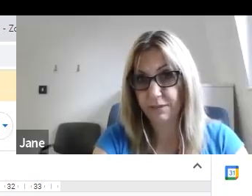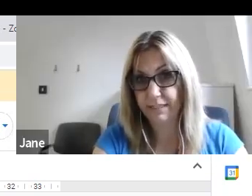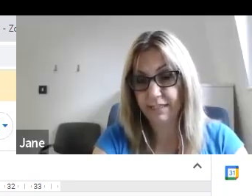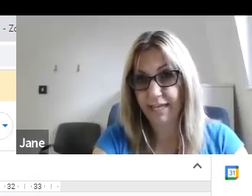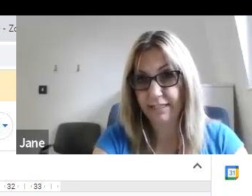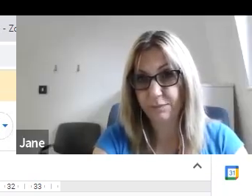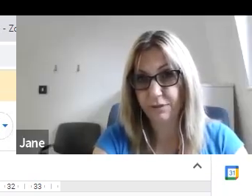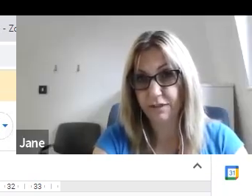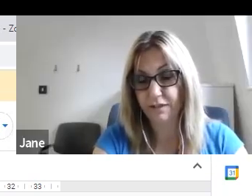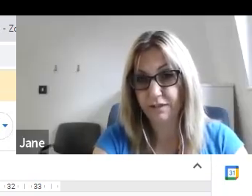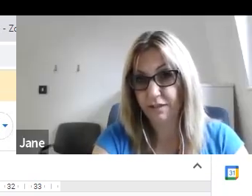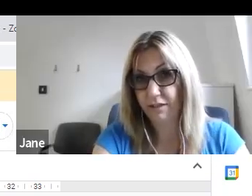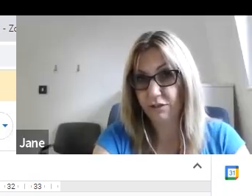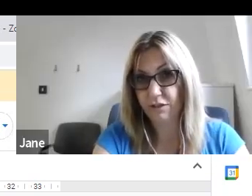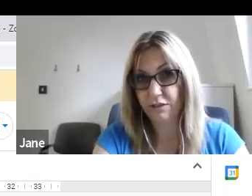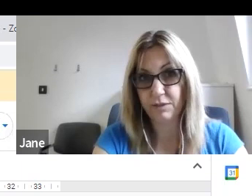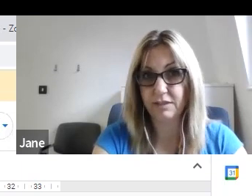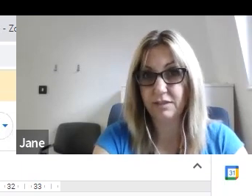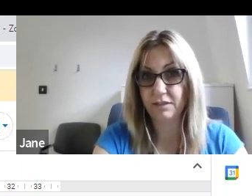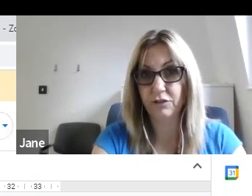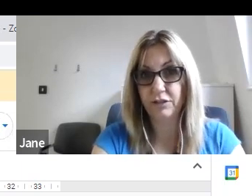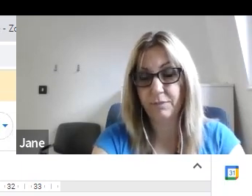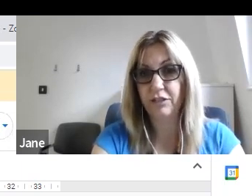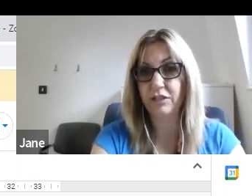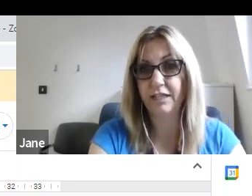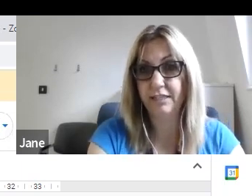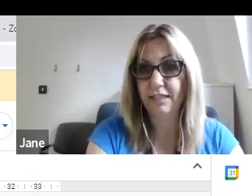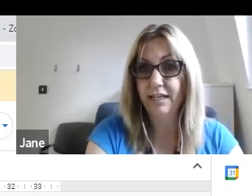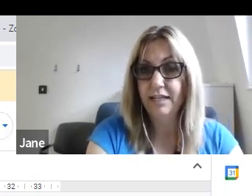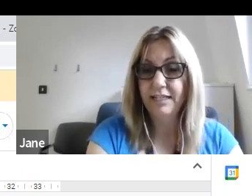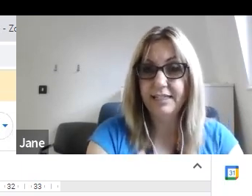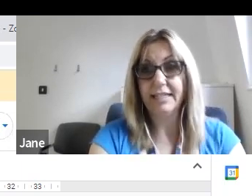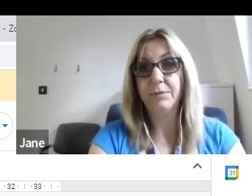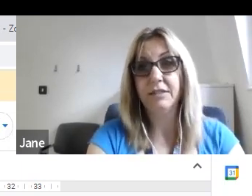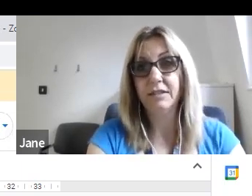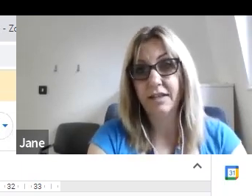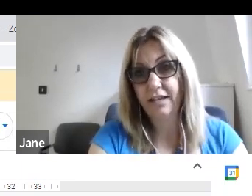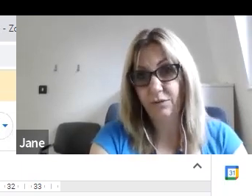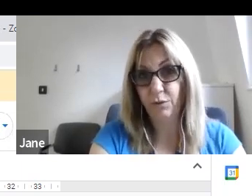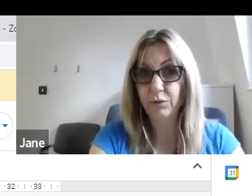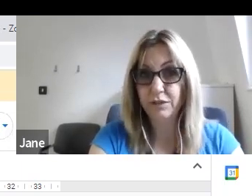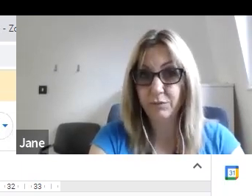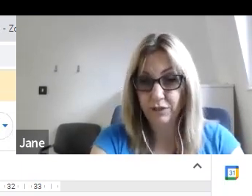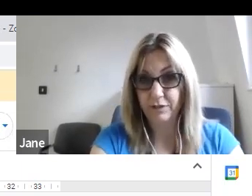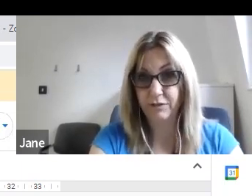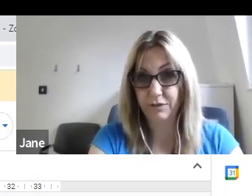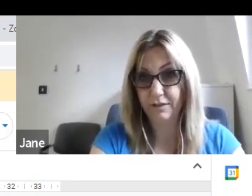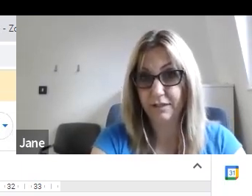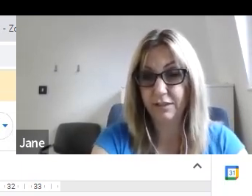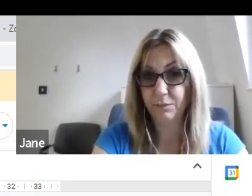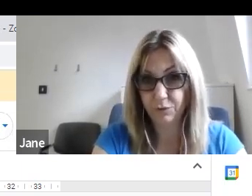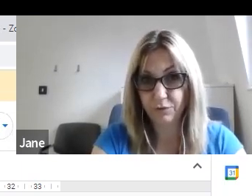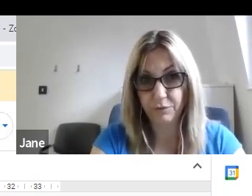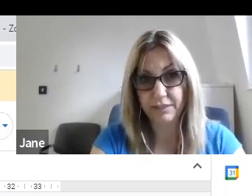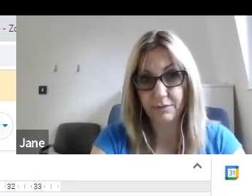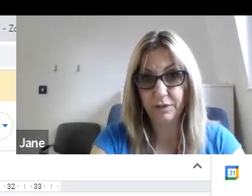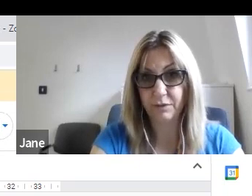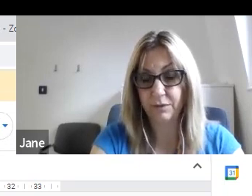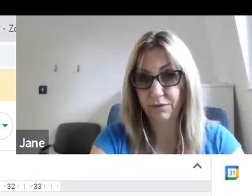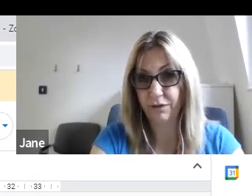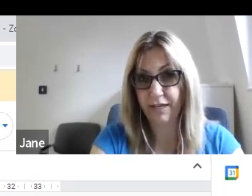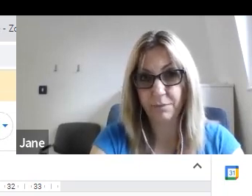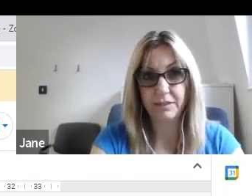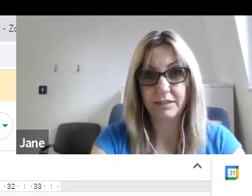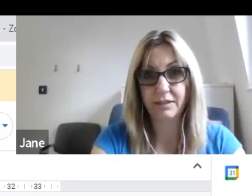that particular case, but in those circumstances, as long as the patient is accepting that they want some treatment and support from us, then